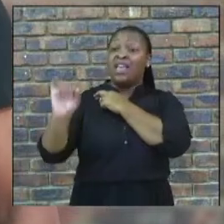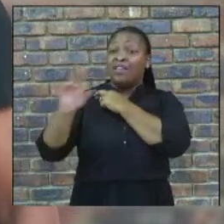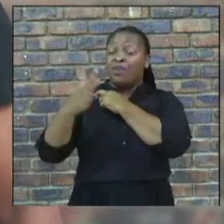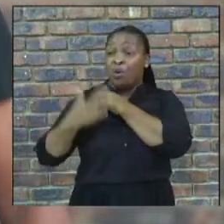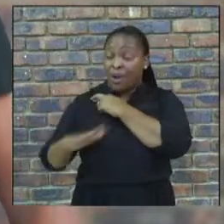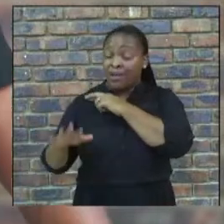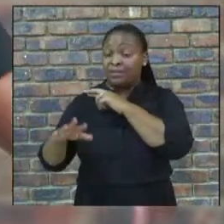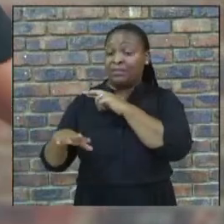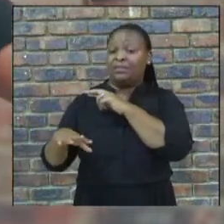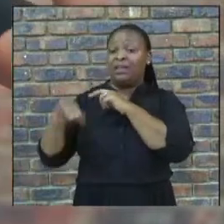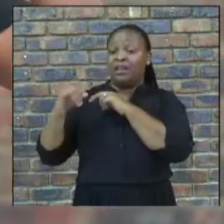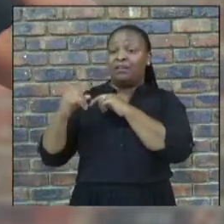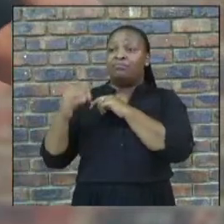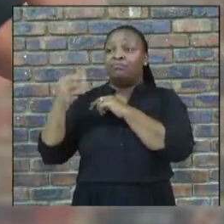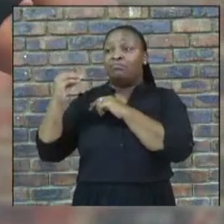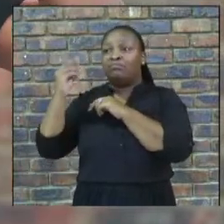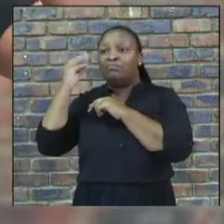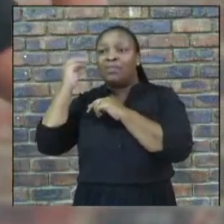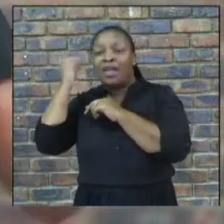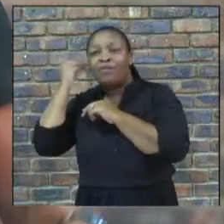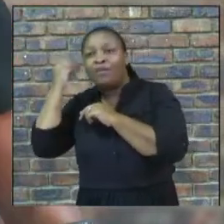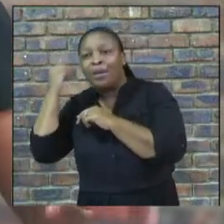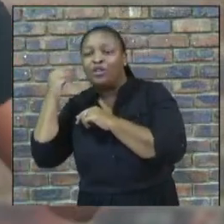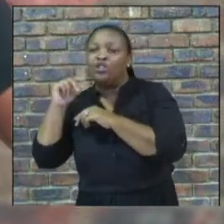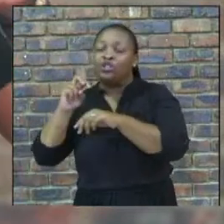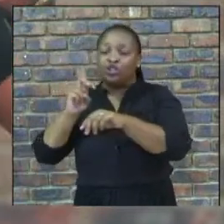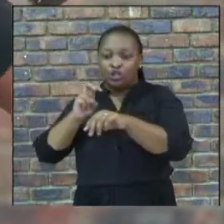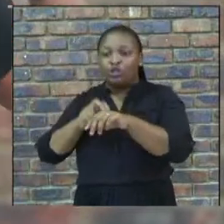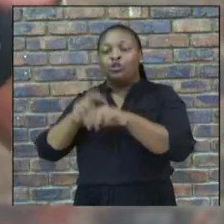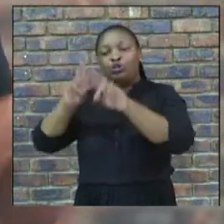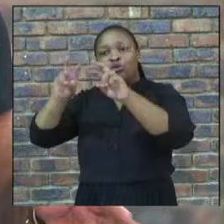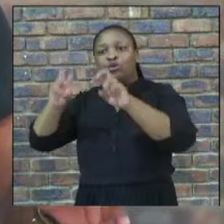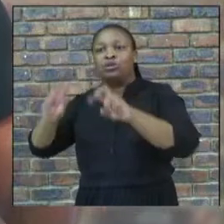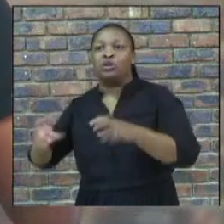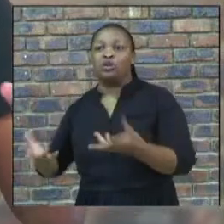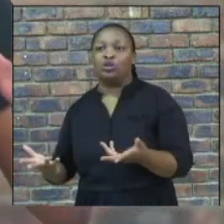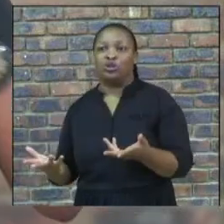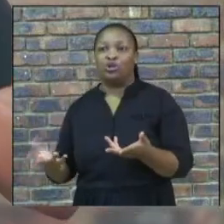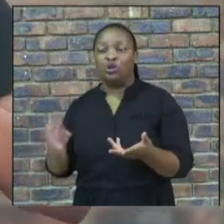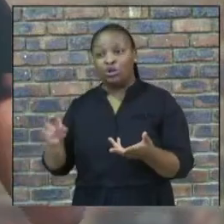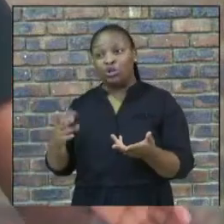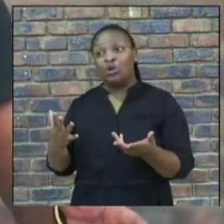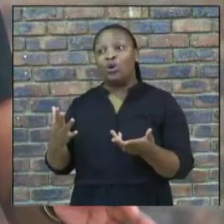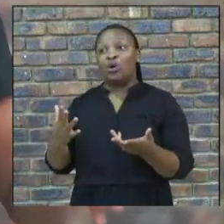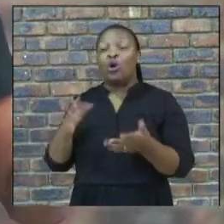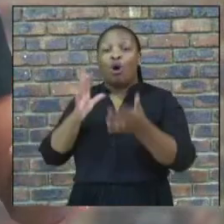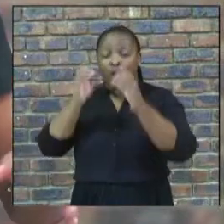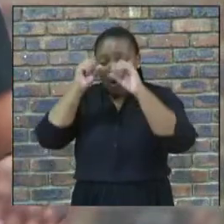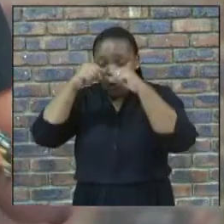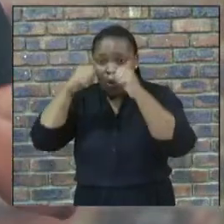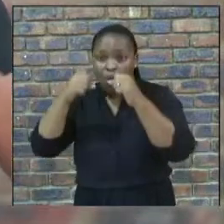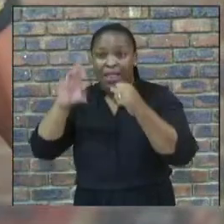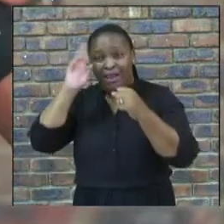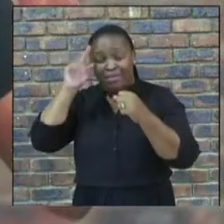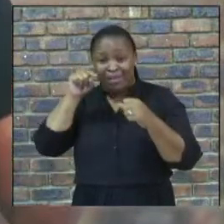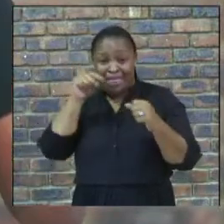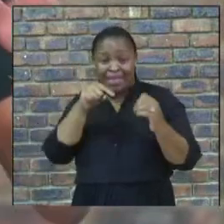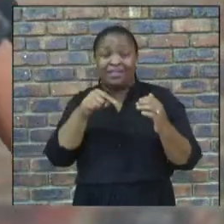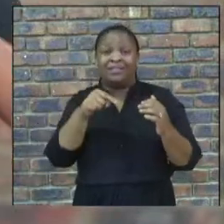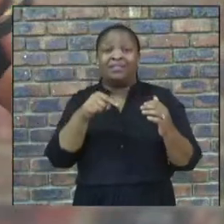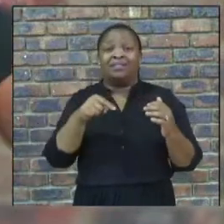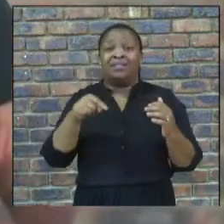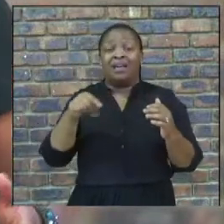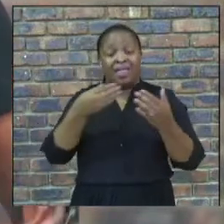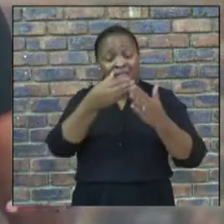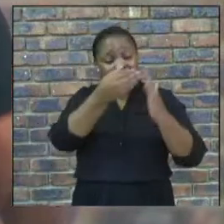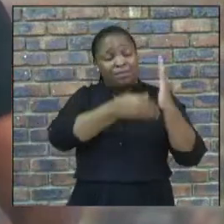Again, on the website of Parliament, this bill has been there for 3 months. Again, so from time to time